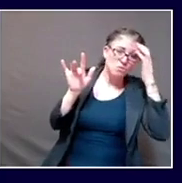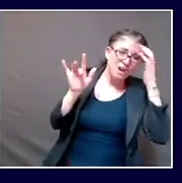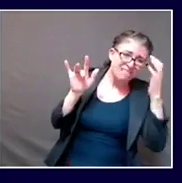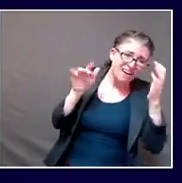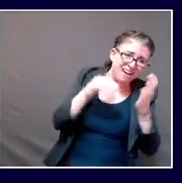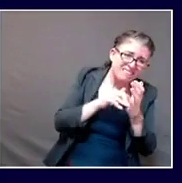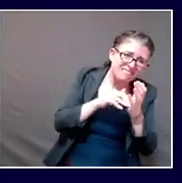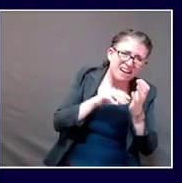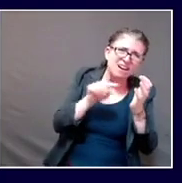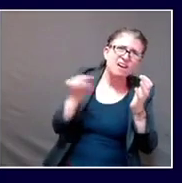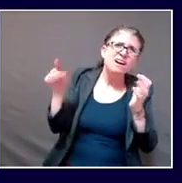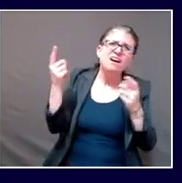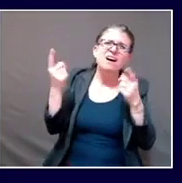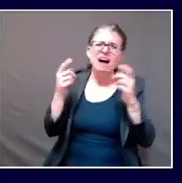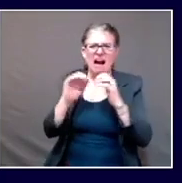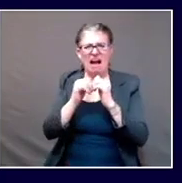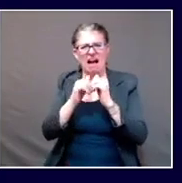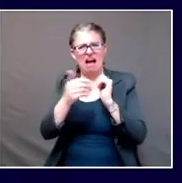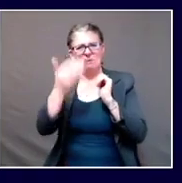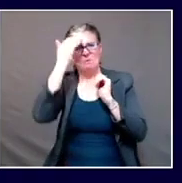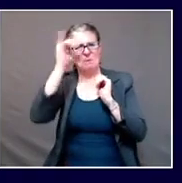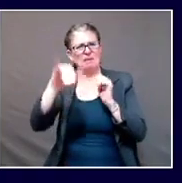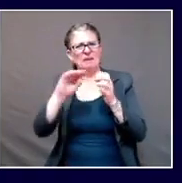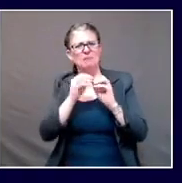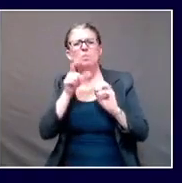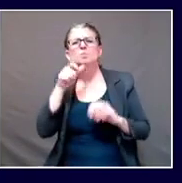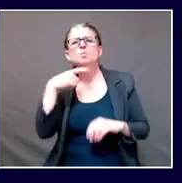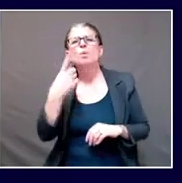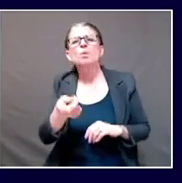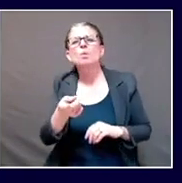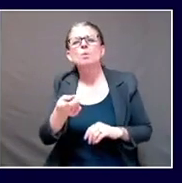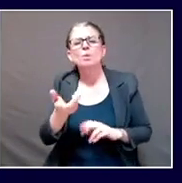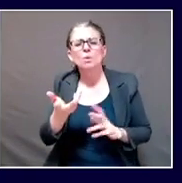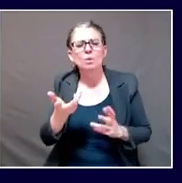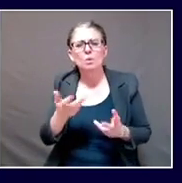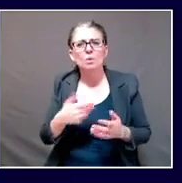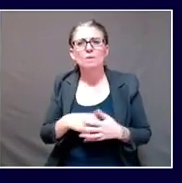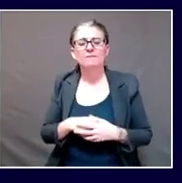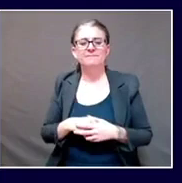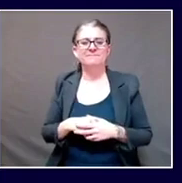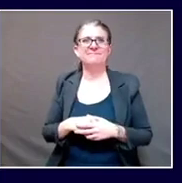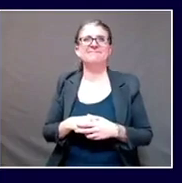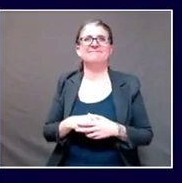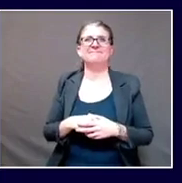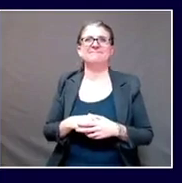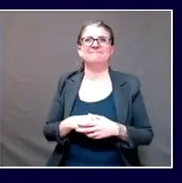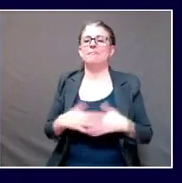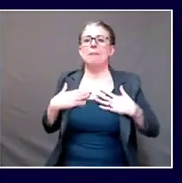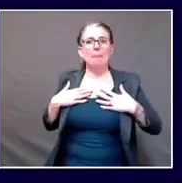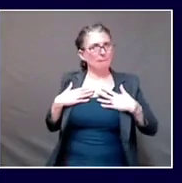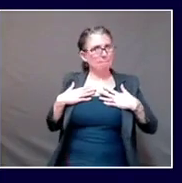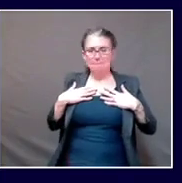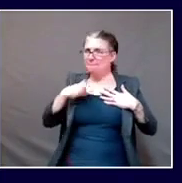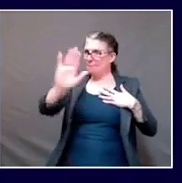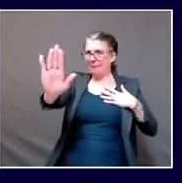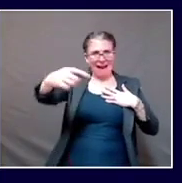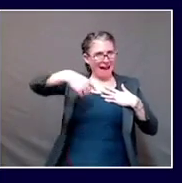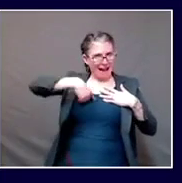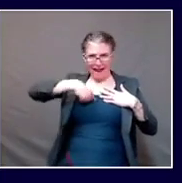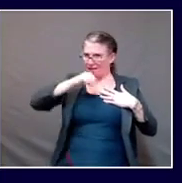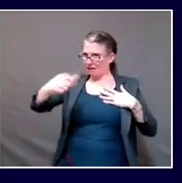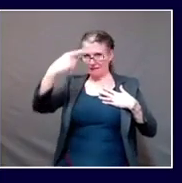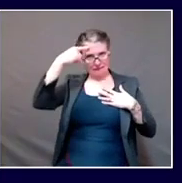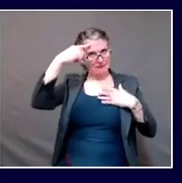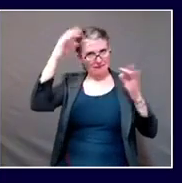arrive at it's there. There is a centralized database that that states have and that we share in